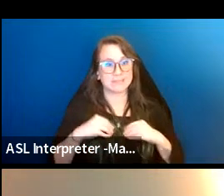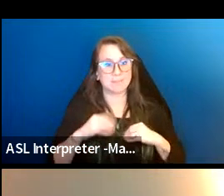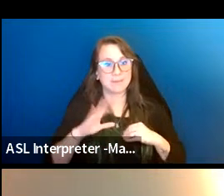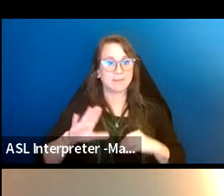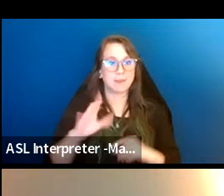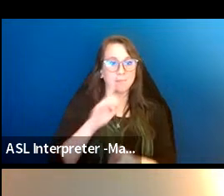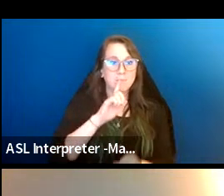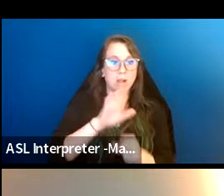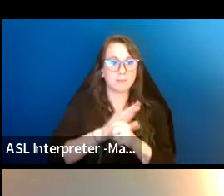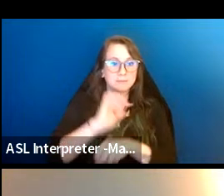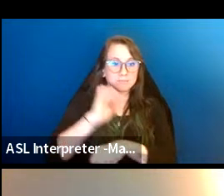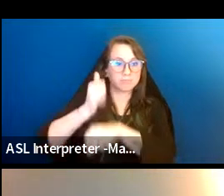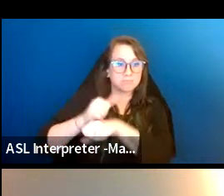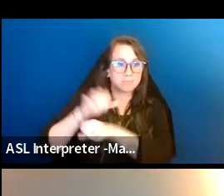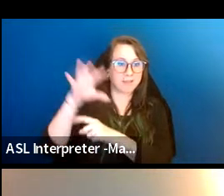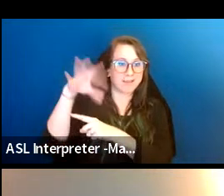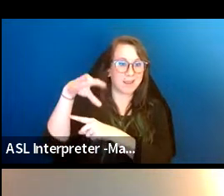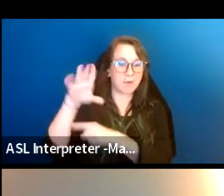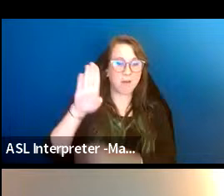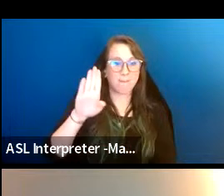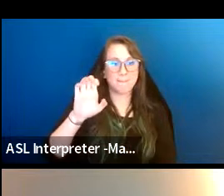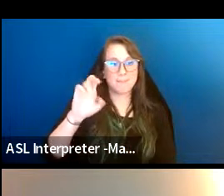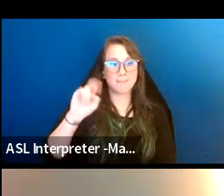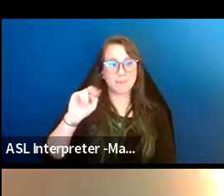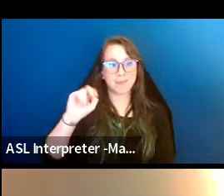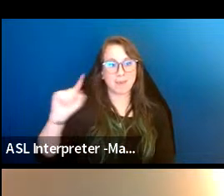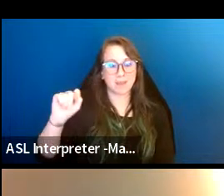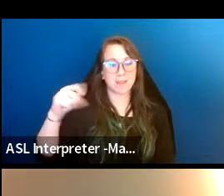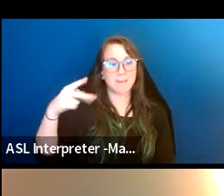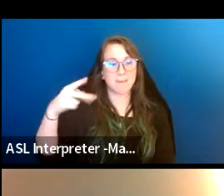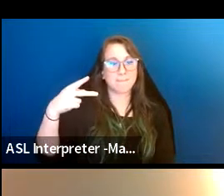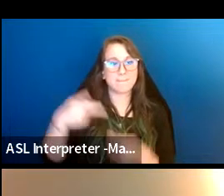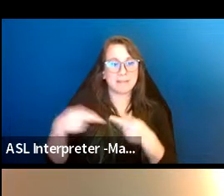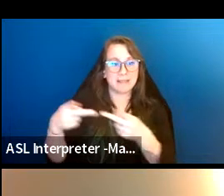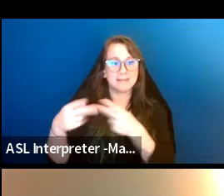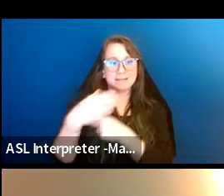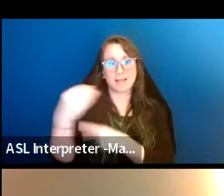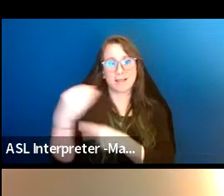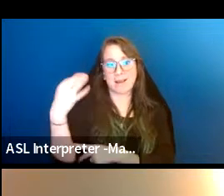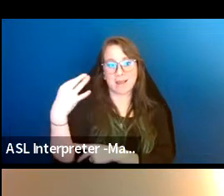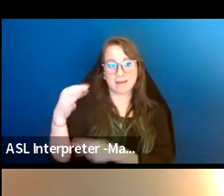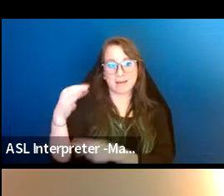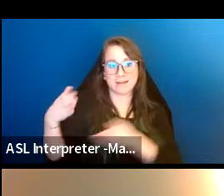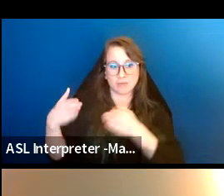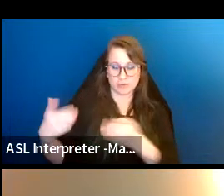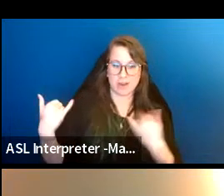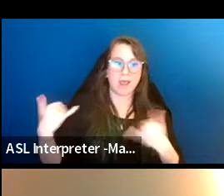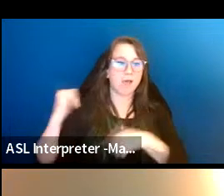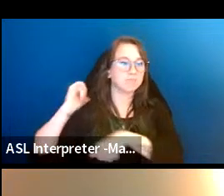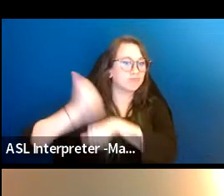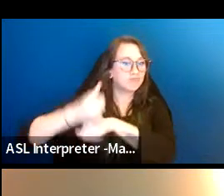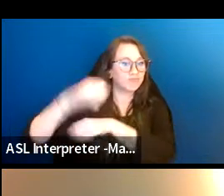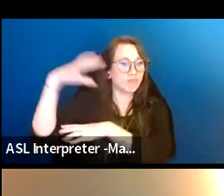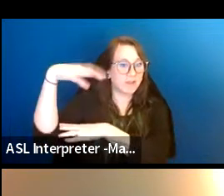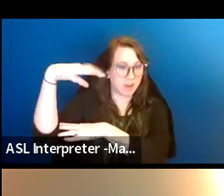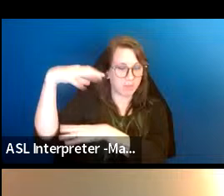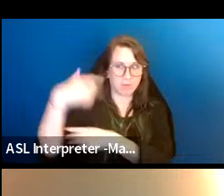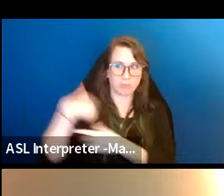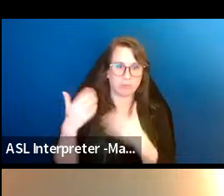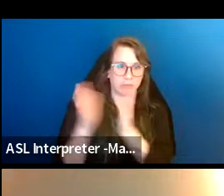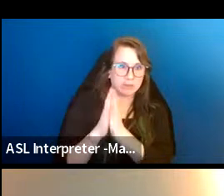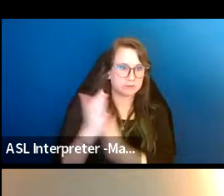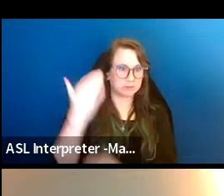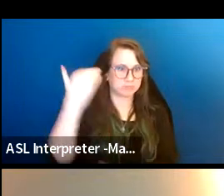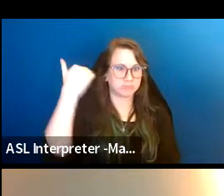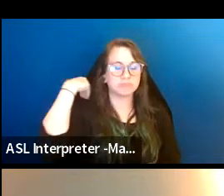camera on Bennett Place. Bennett Place and 19th Street. We now have a camera. We requested this some time ago, and we